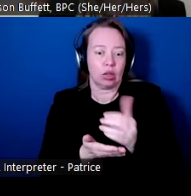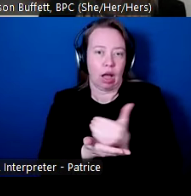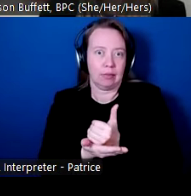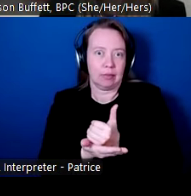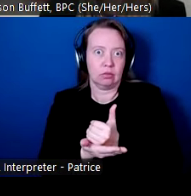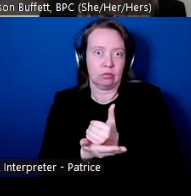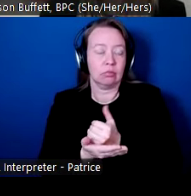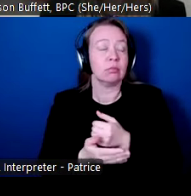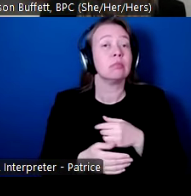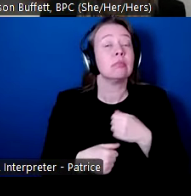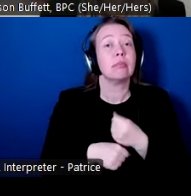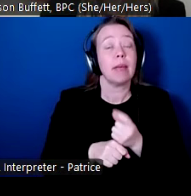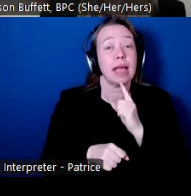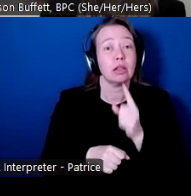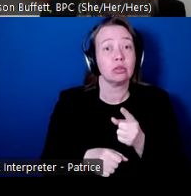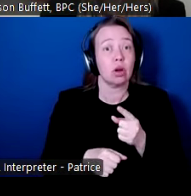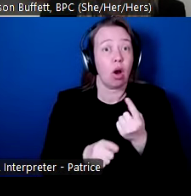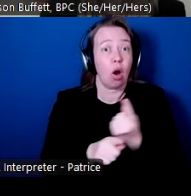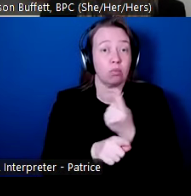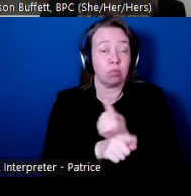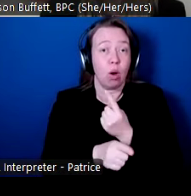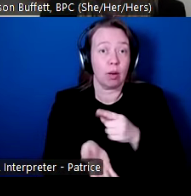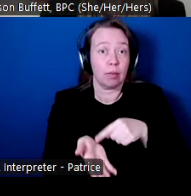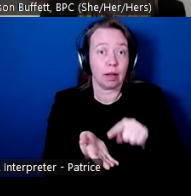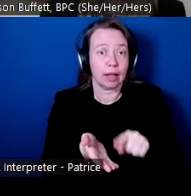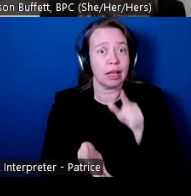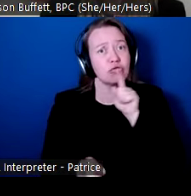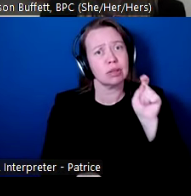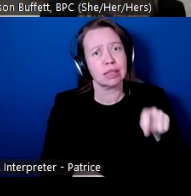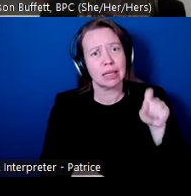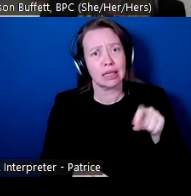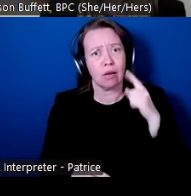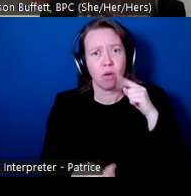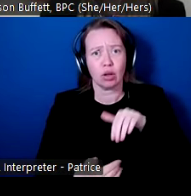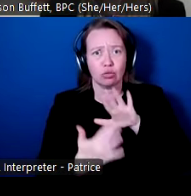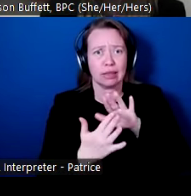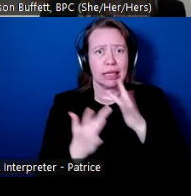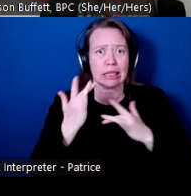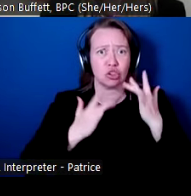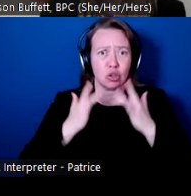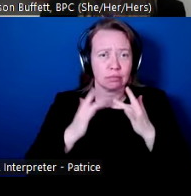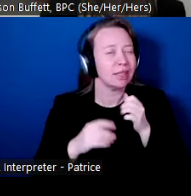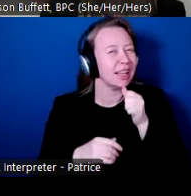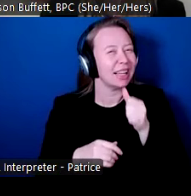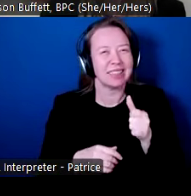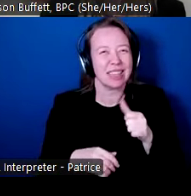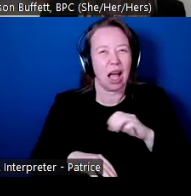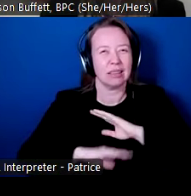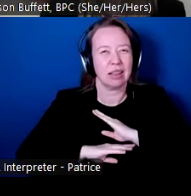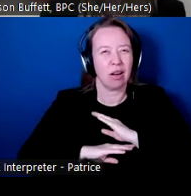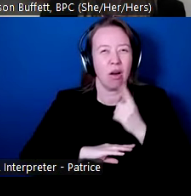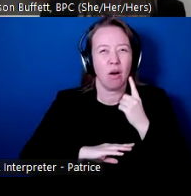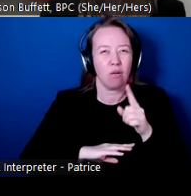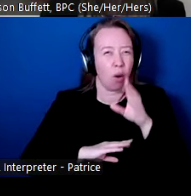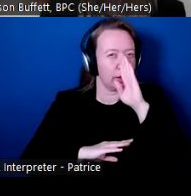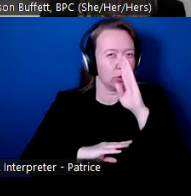While ensuring appropriate compensation is a necessary step to addressing the shortage, it's insufficient to ensuring support for direct